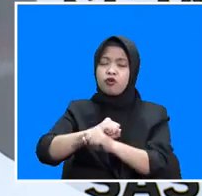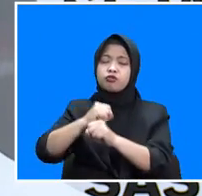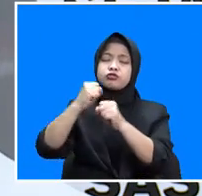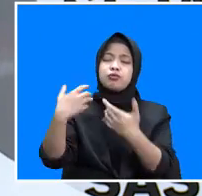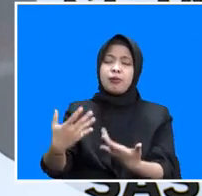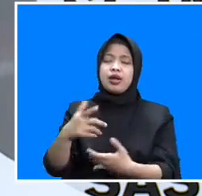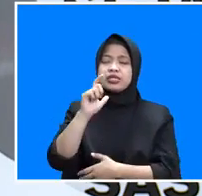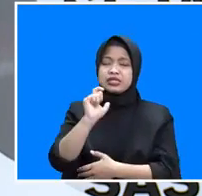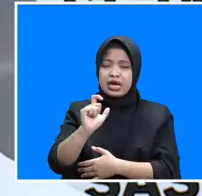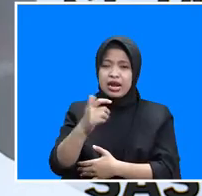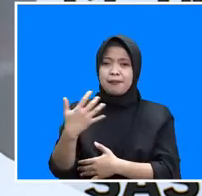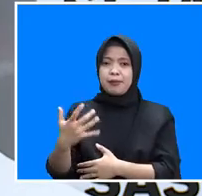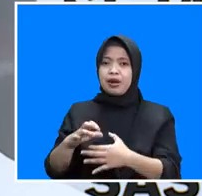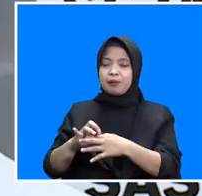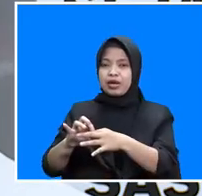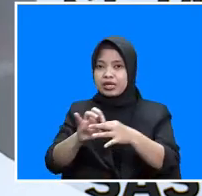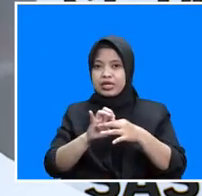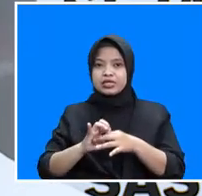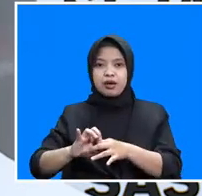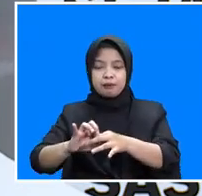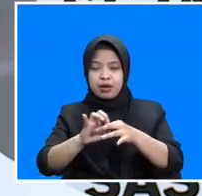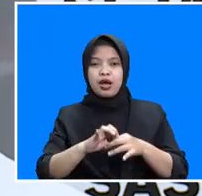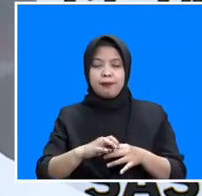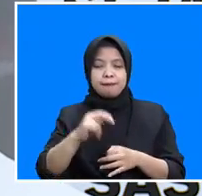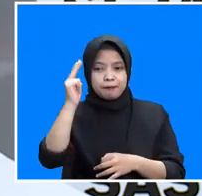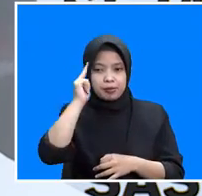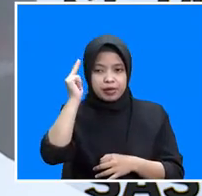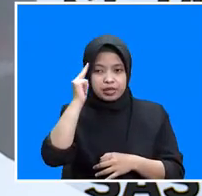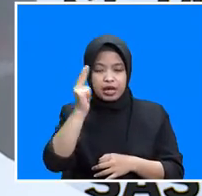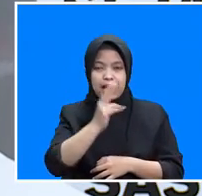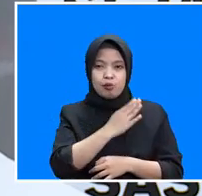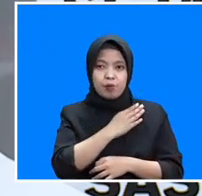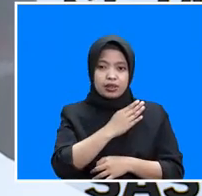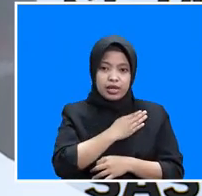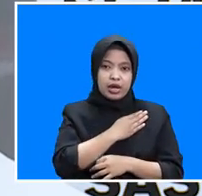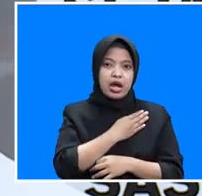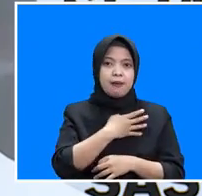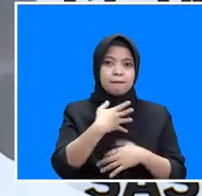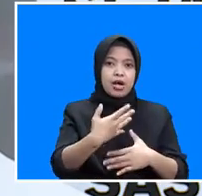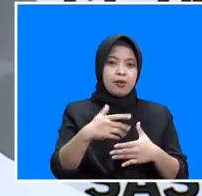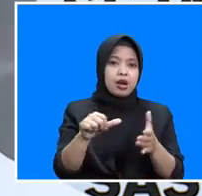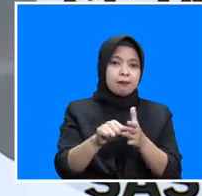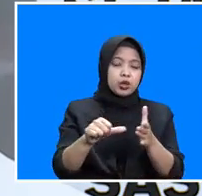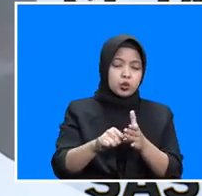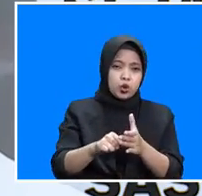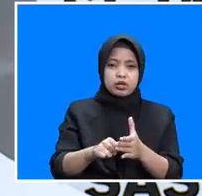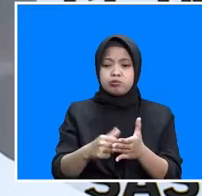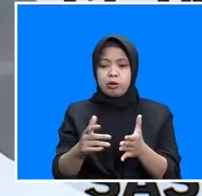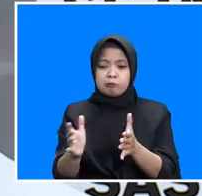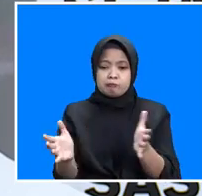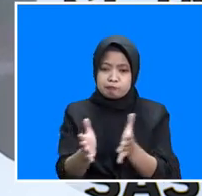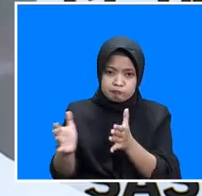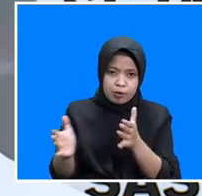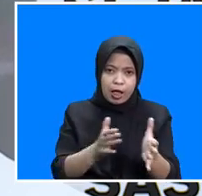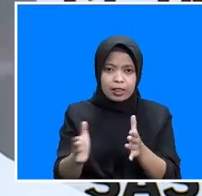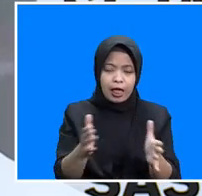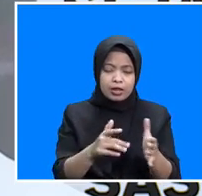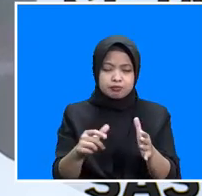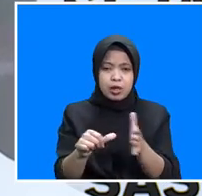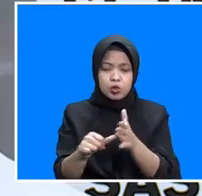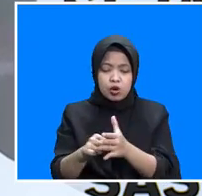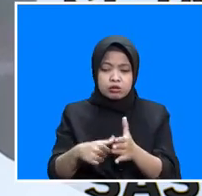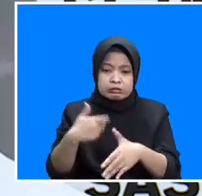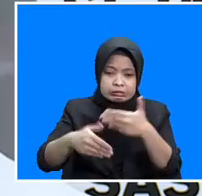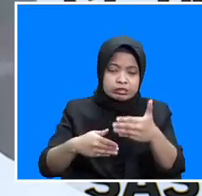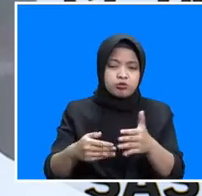with districts to give them that sort of technical support to understand the pressing education issues that they are grappling with because of